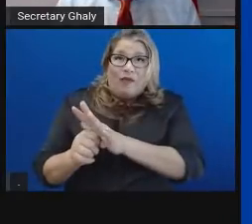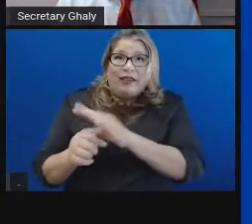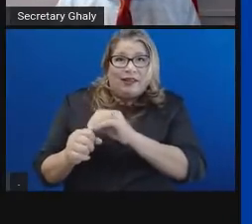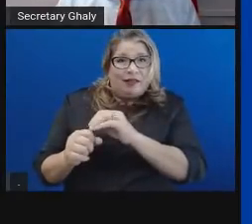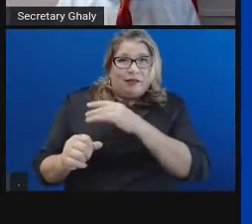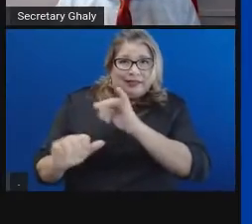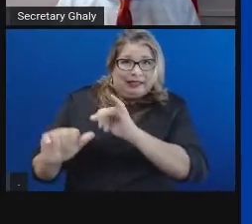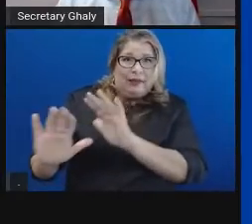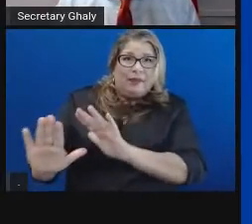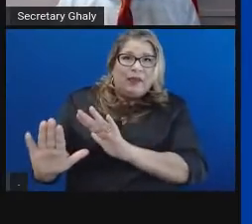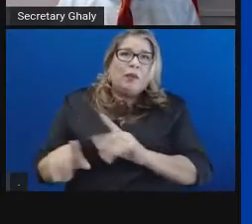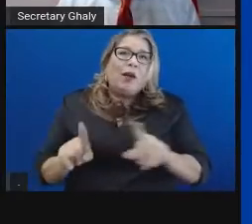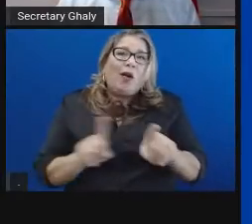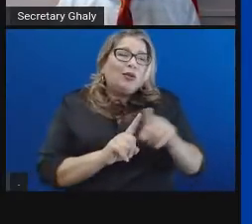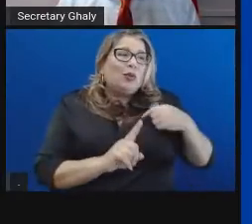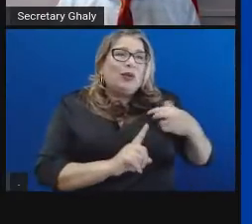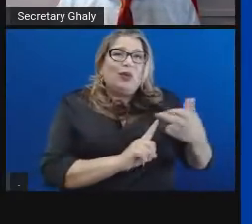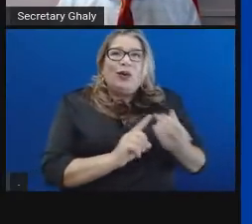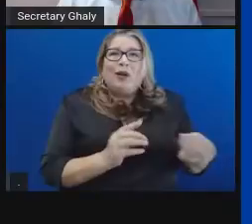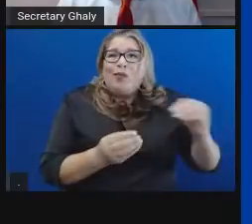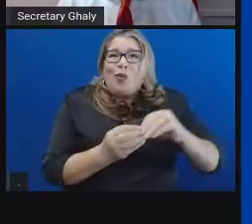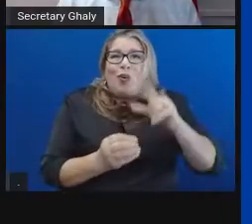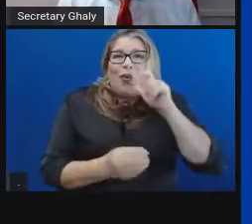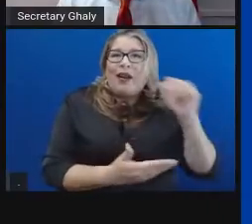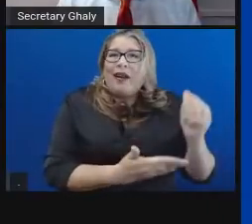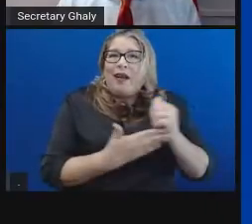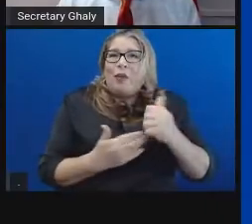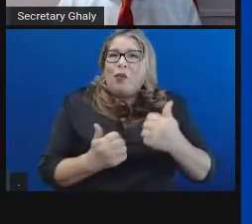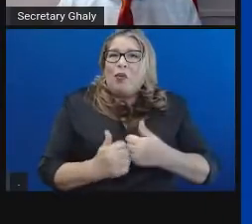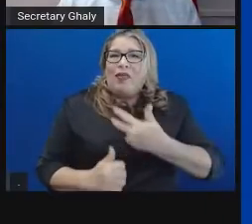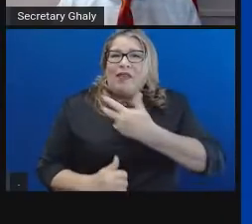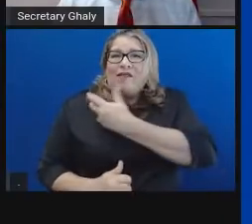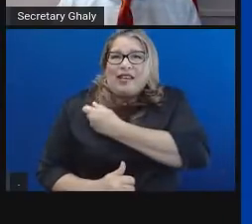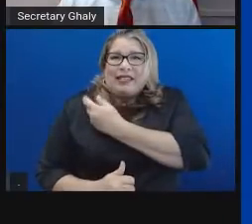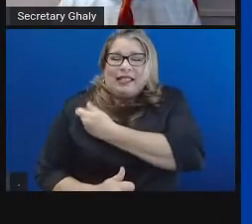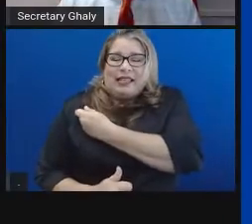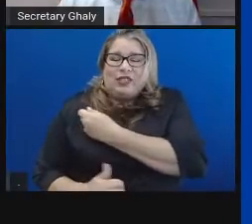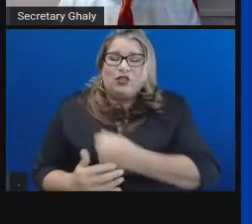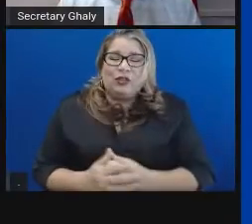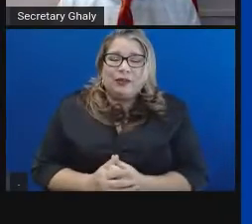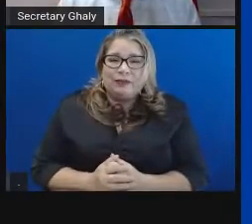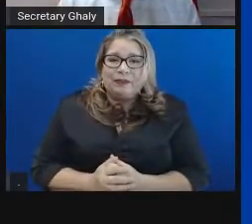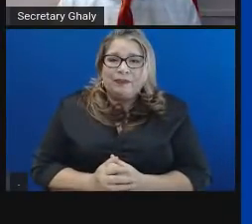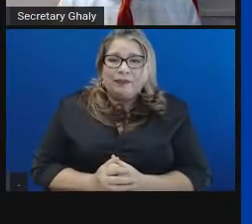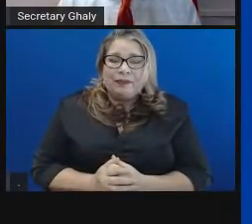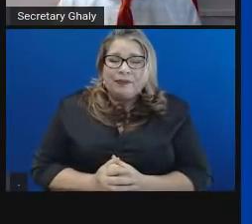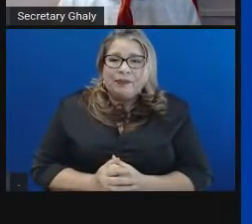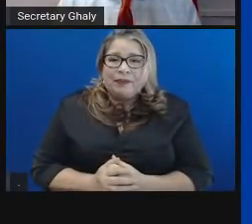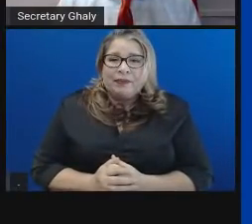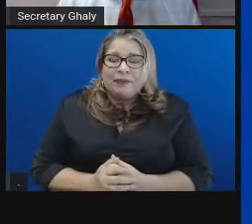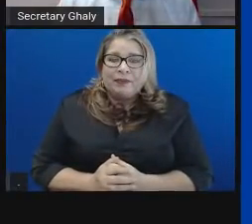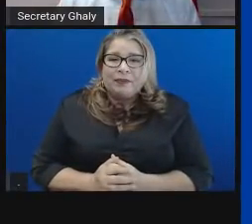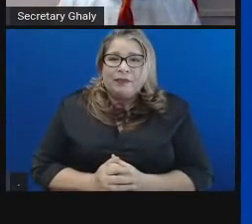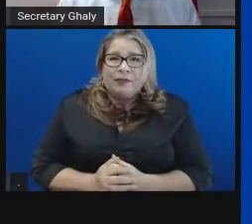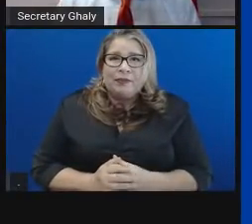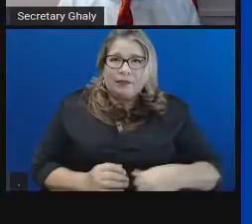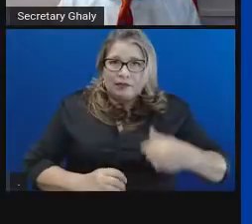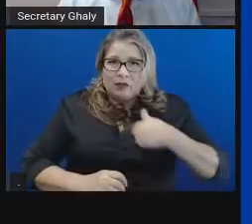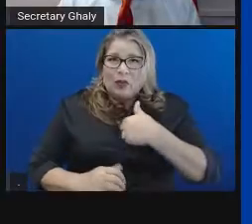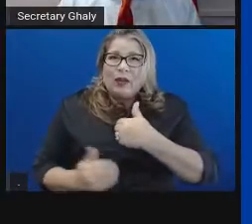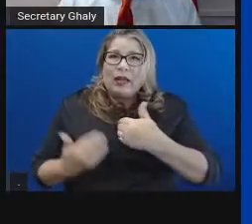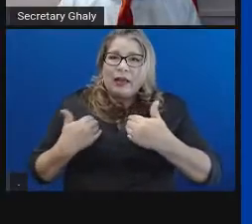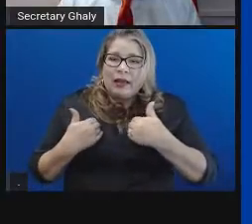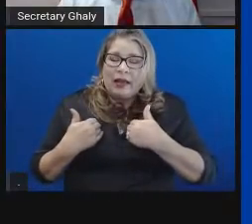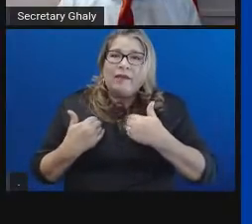these sites, but also continuing the work in those medium and small size vaccination efforts as well, whether that's in a